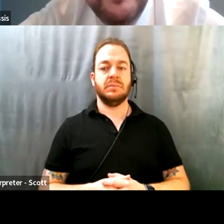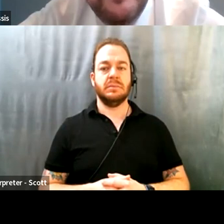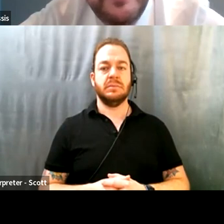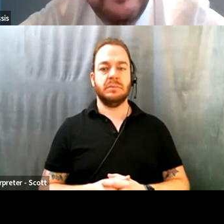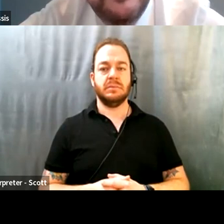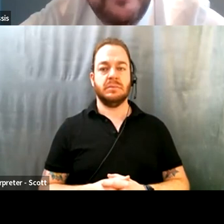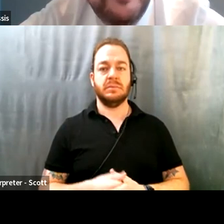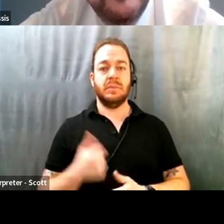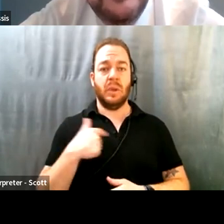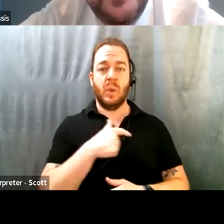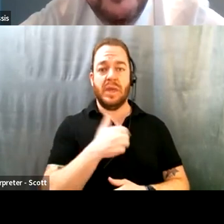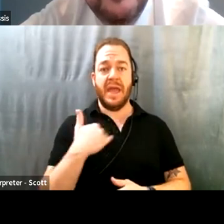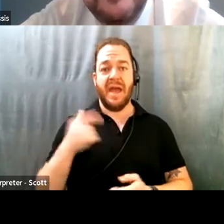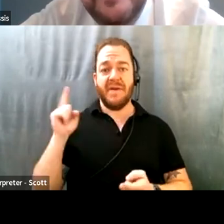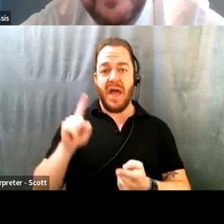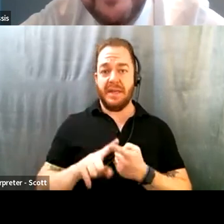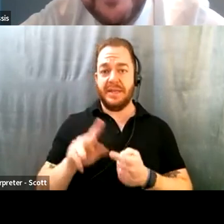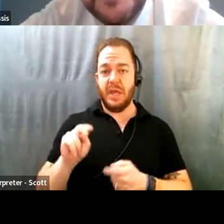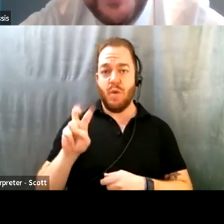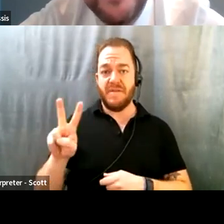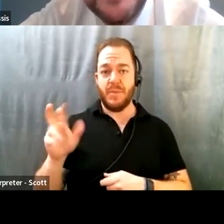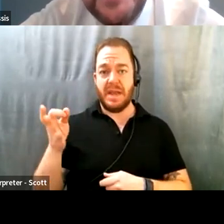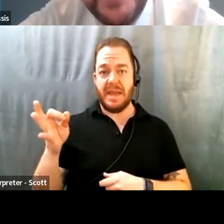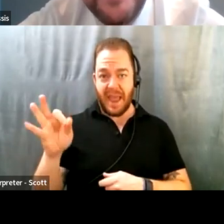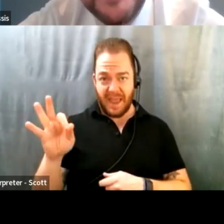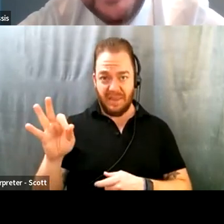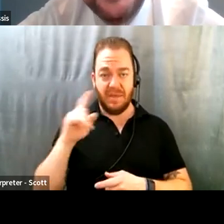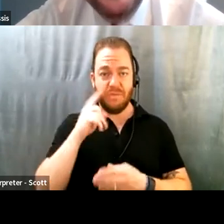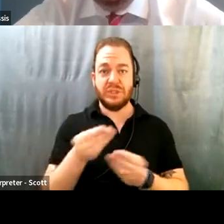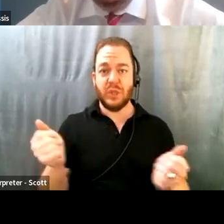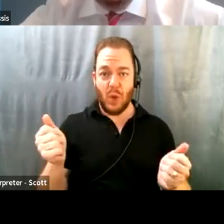And we've got until November 9th to solve it. So that's a